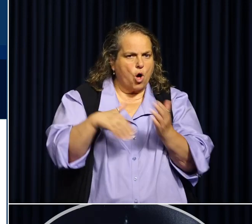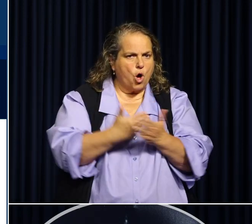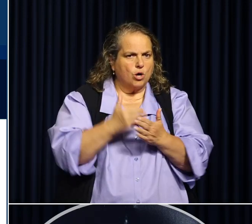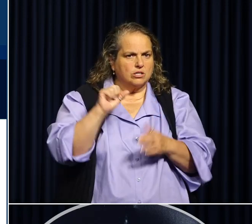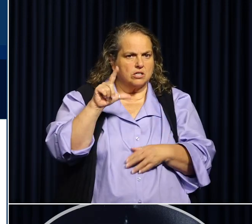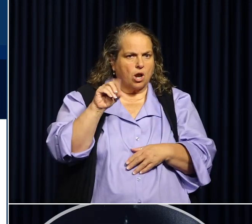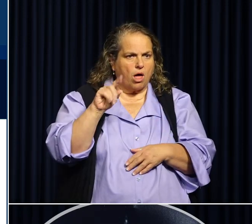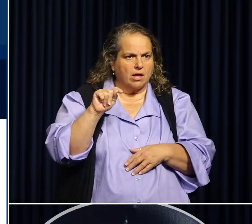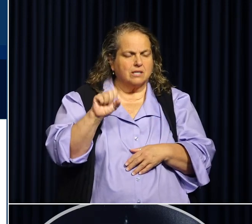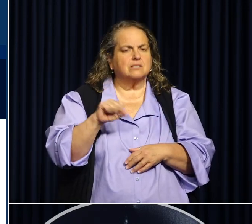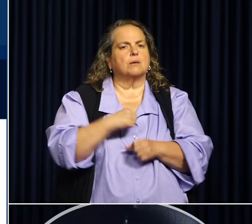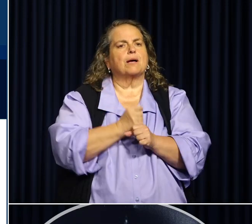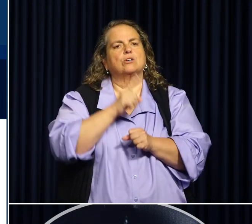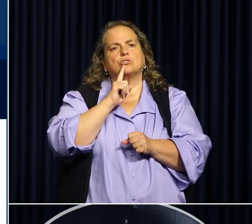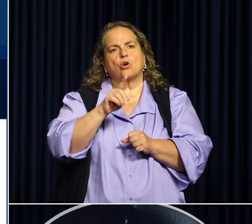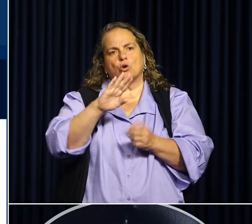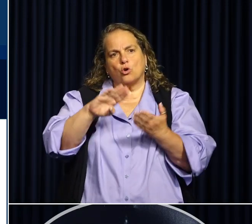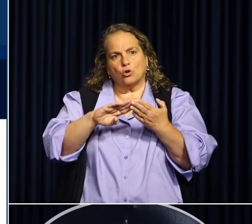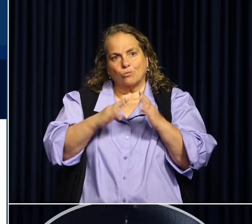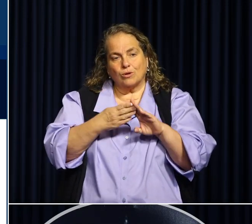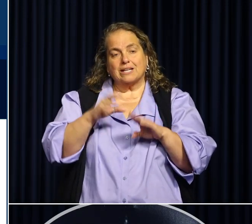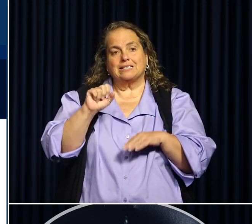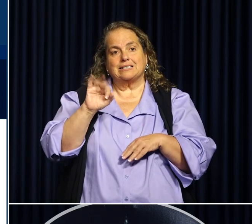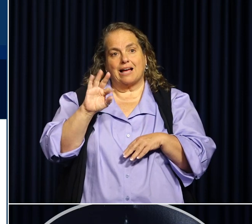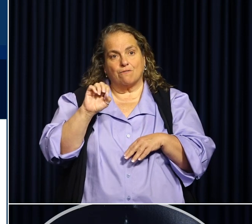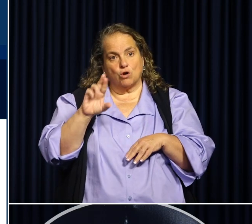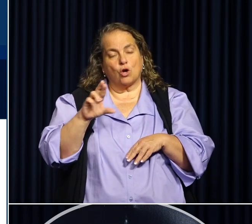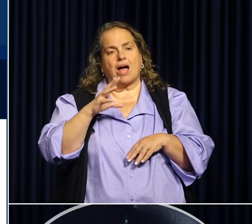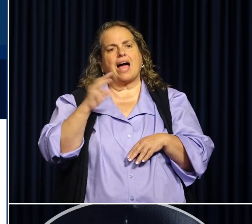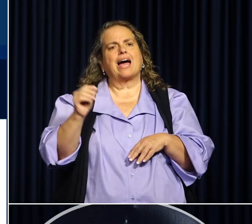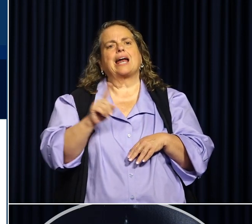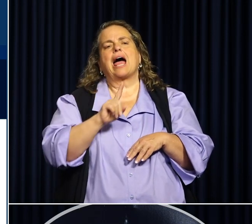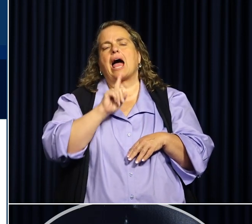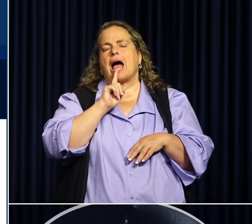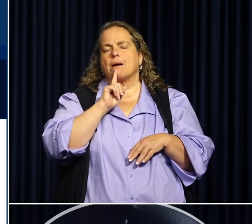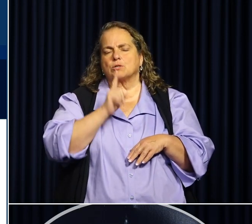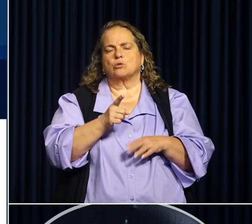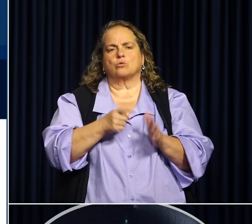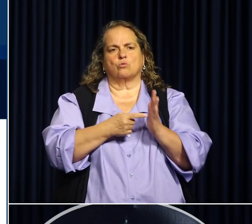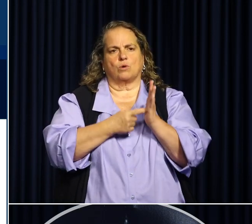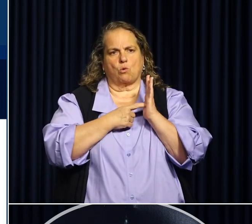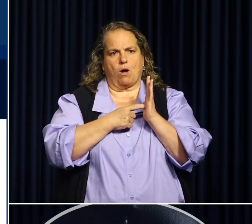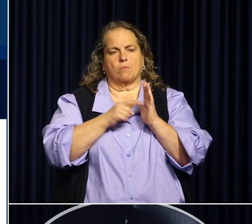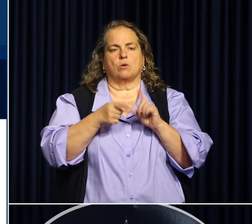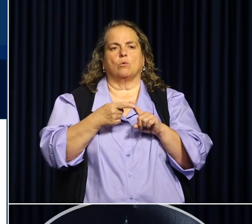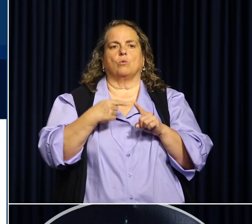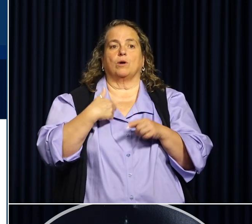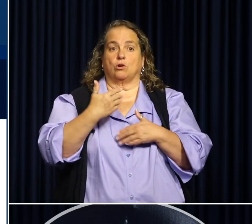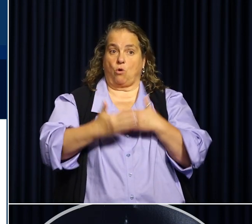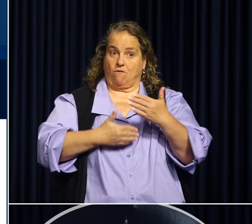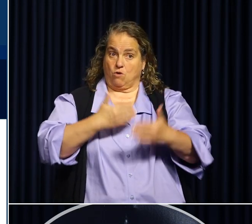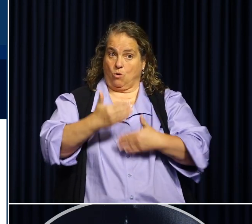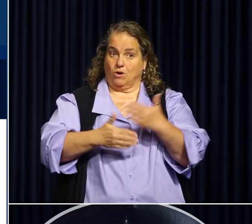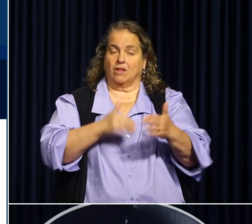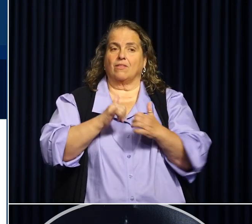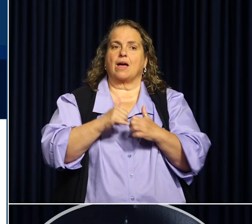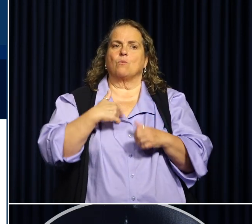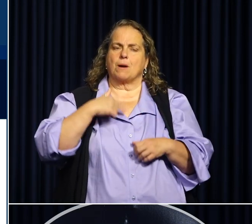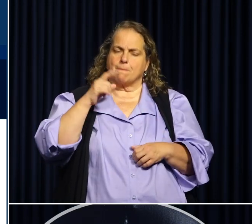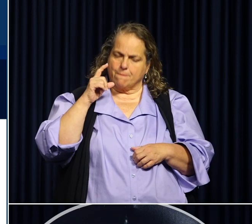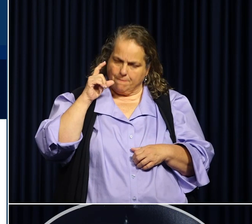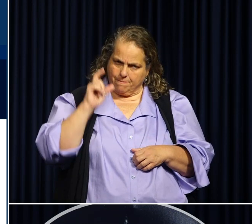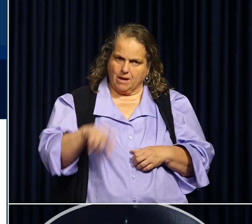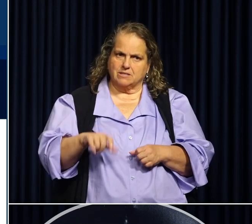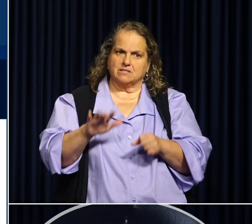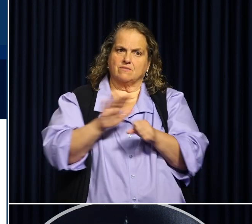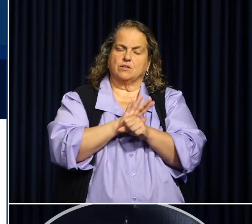to make sure that your community is safer, and it is an absolute requirement when we go forward that we have got to fulfill